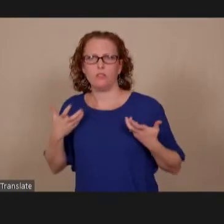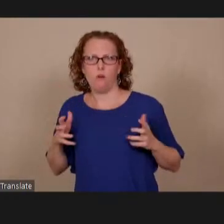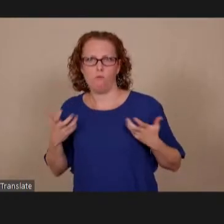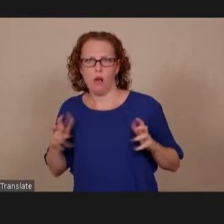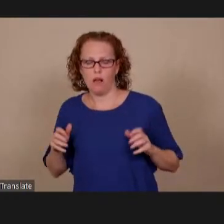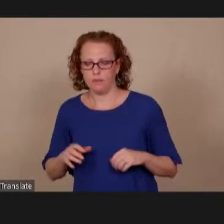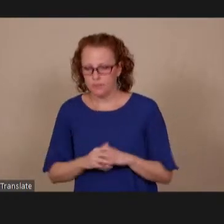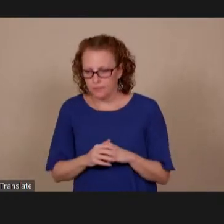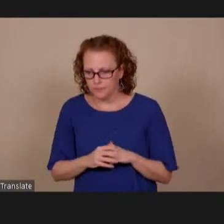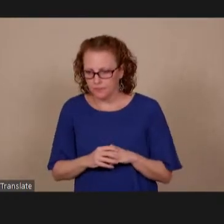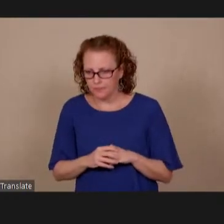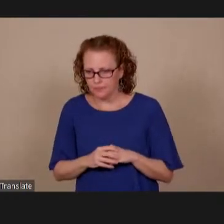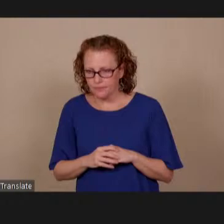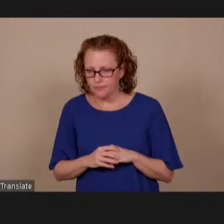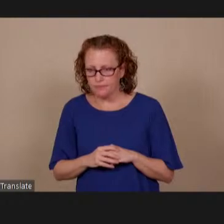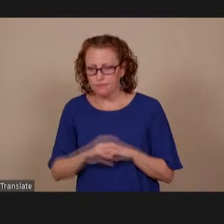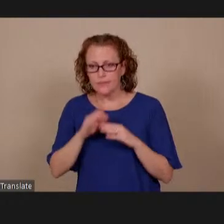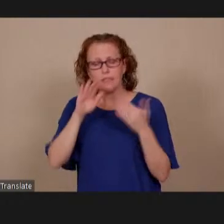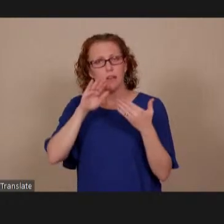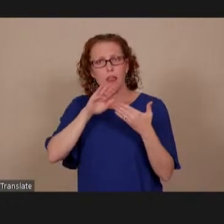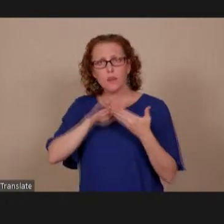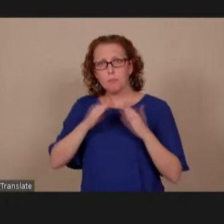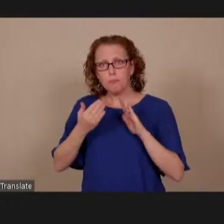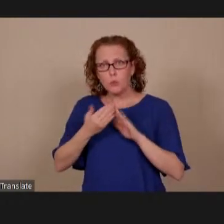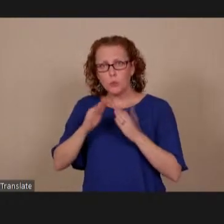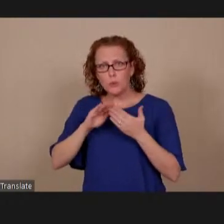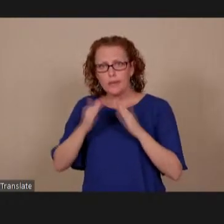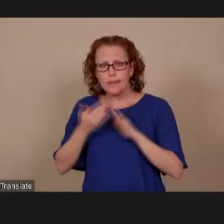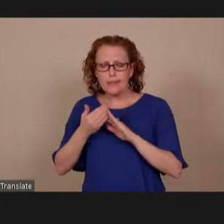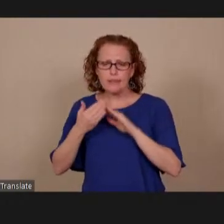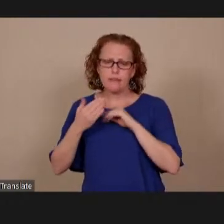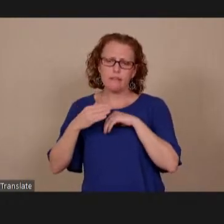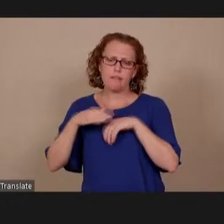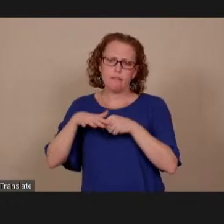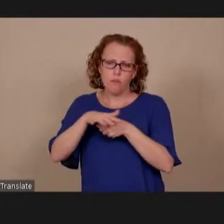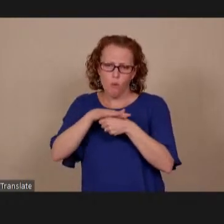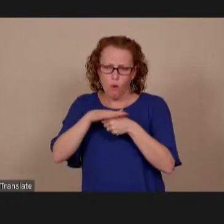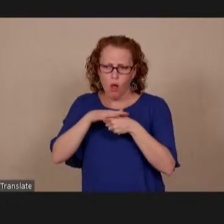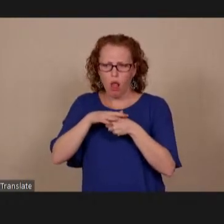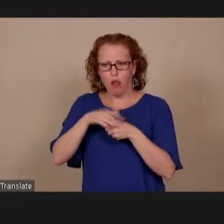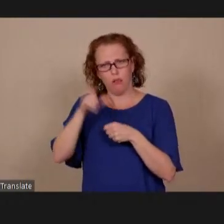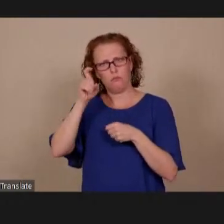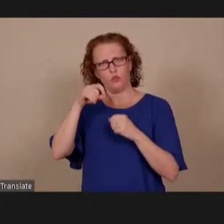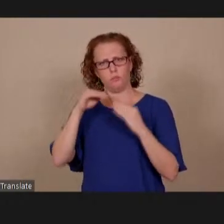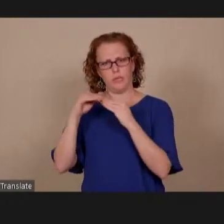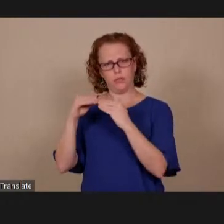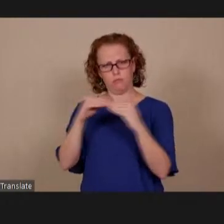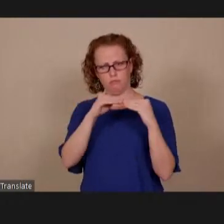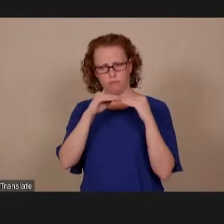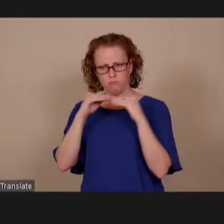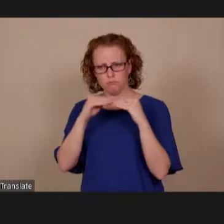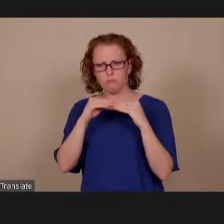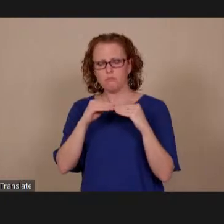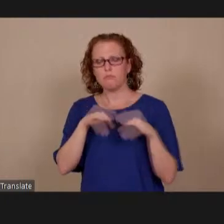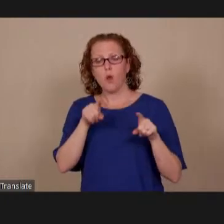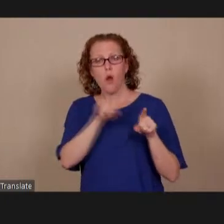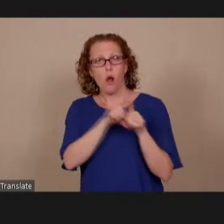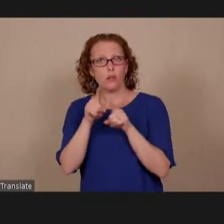that should be included in a single district for the purposes of fair and effective representation.